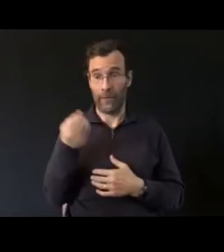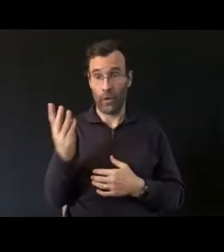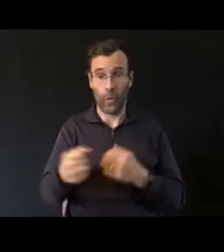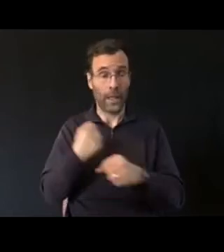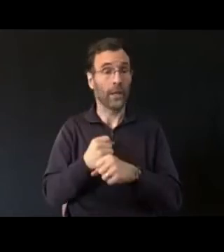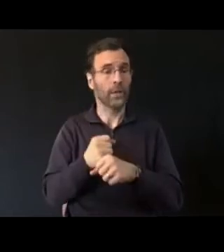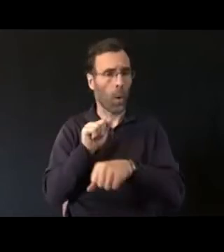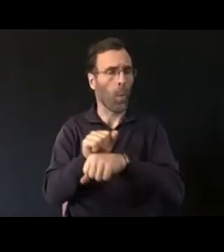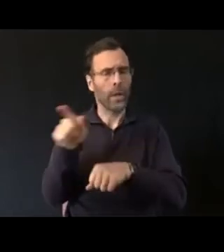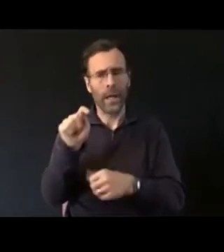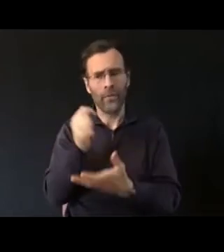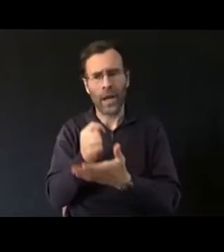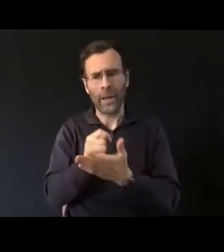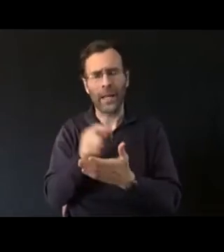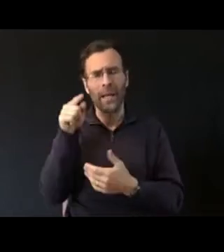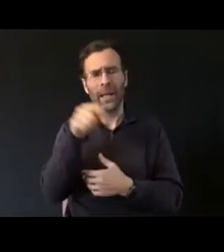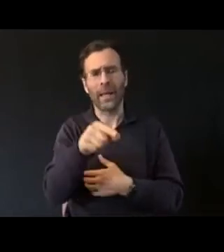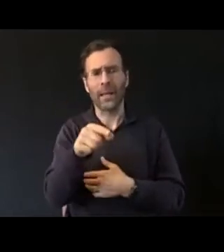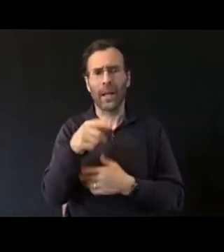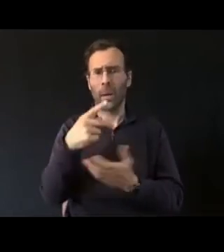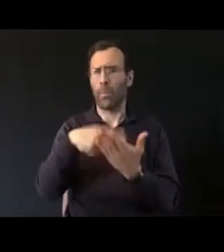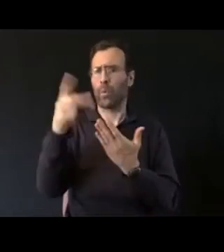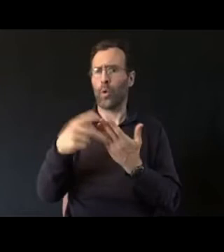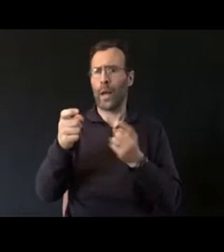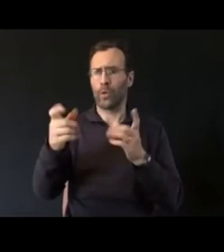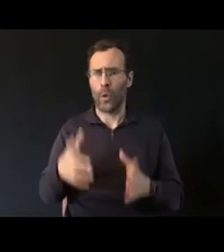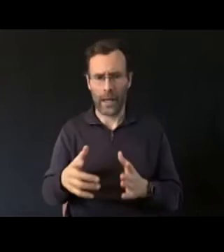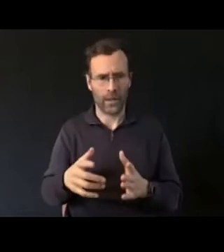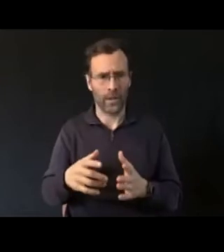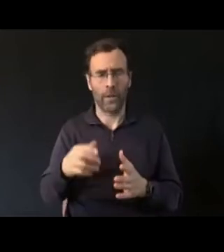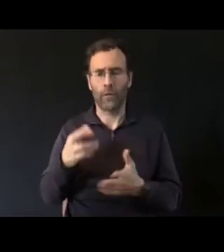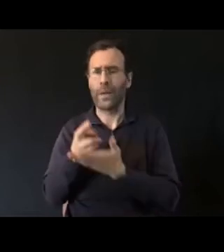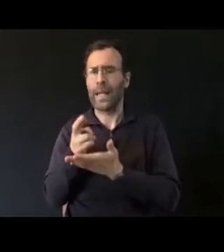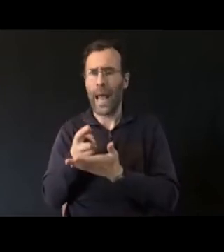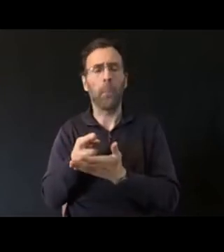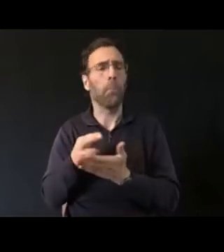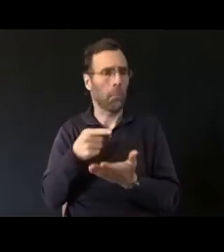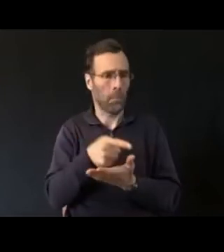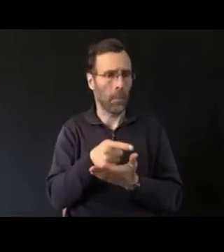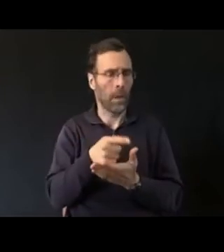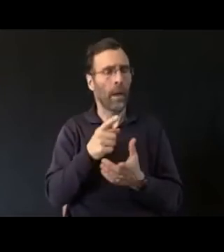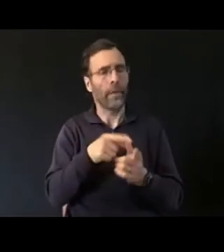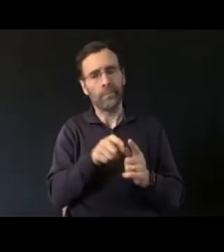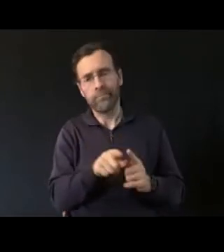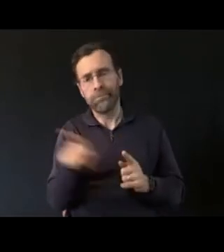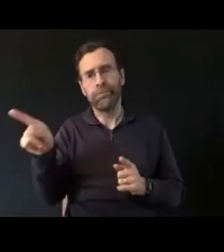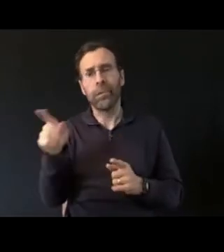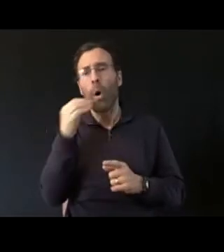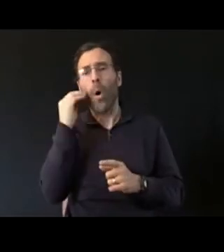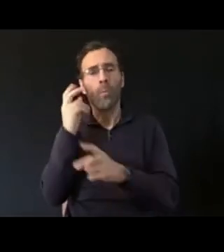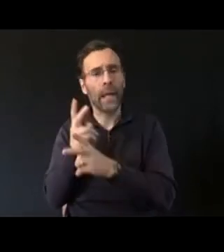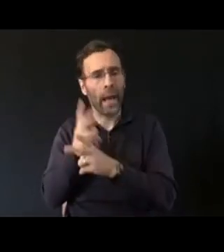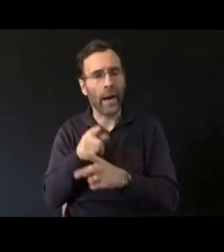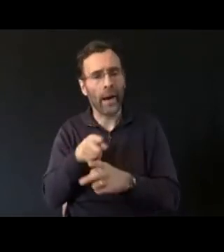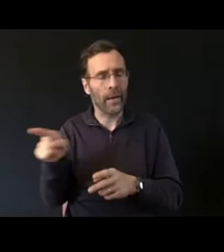therapy in the facility as a program director and the director of rehab. And then I went off to do home care for a while when I